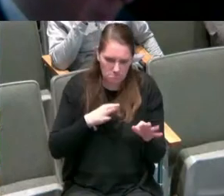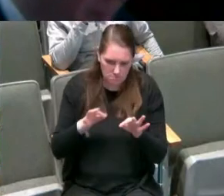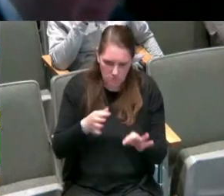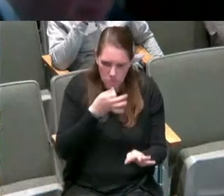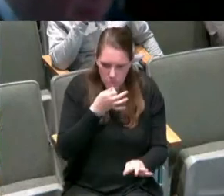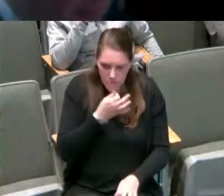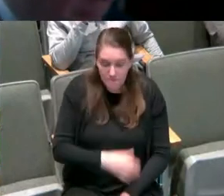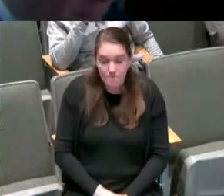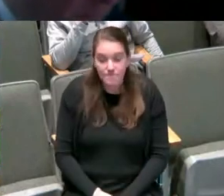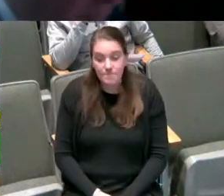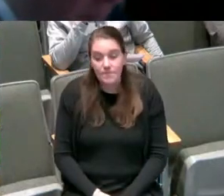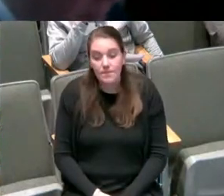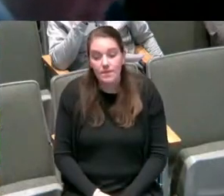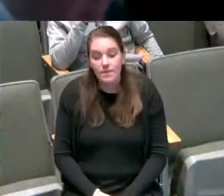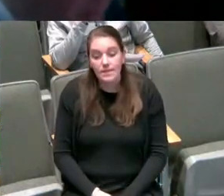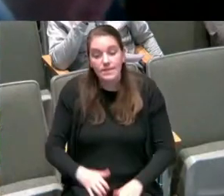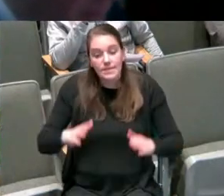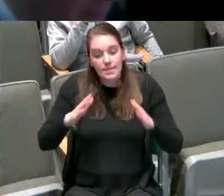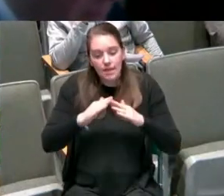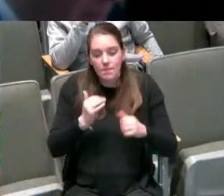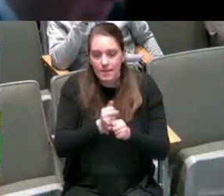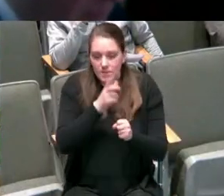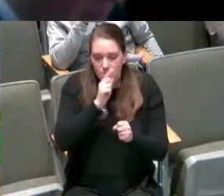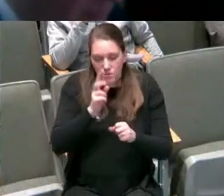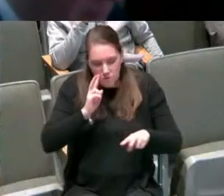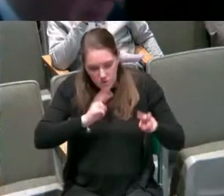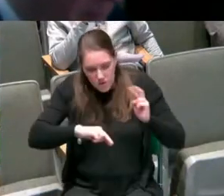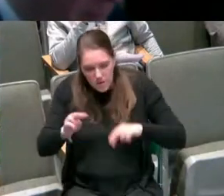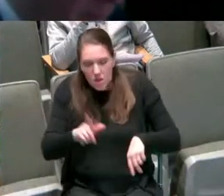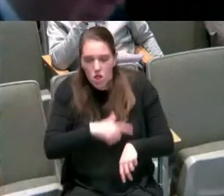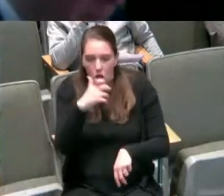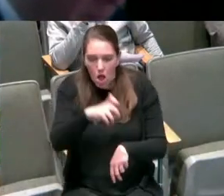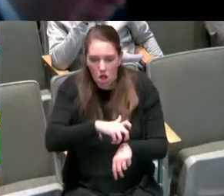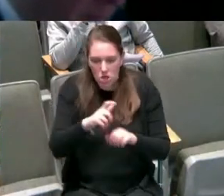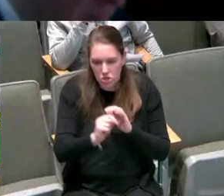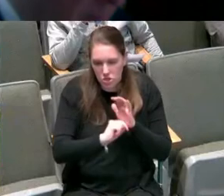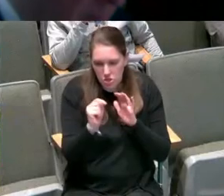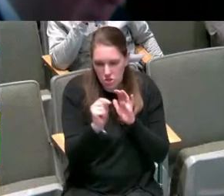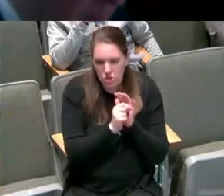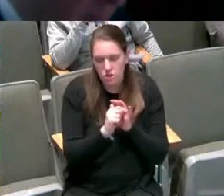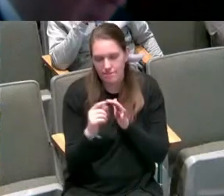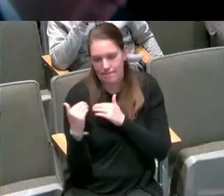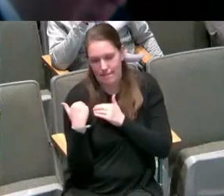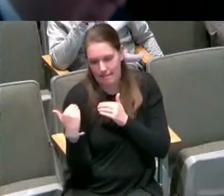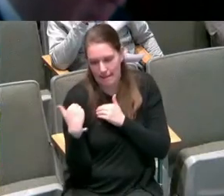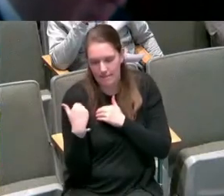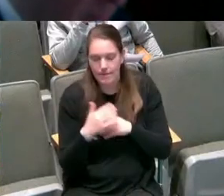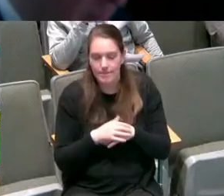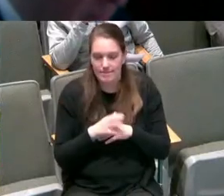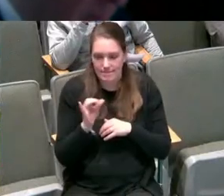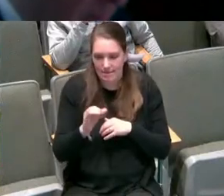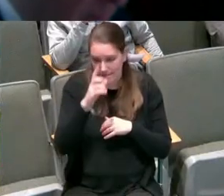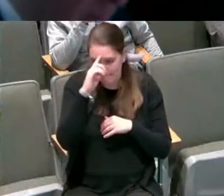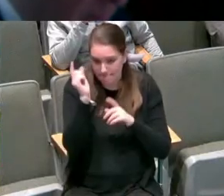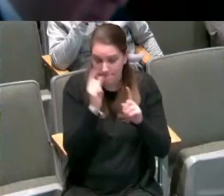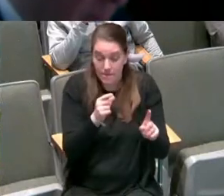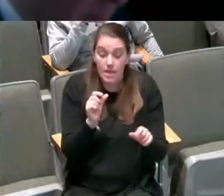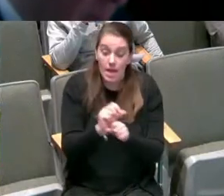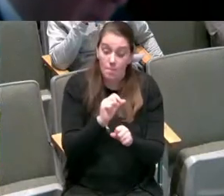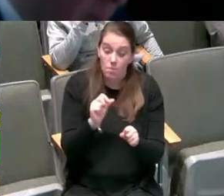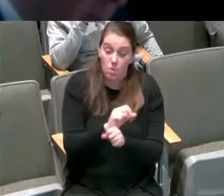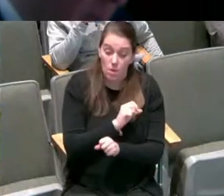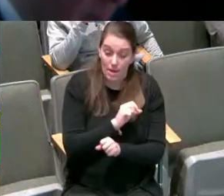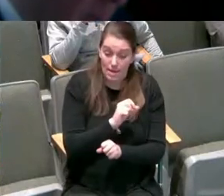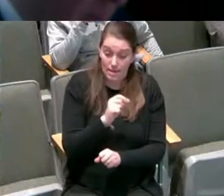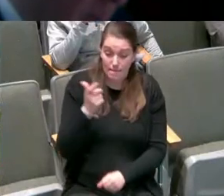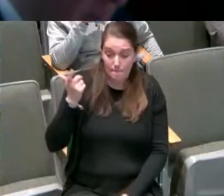progress on funding long-term liabilities which has been a long-standing goal hopkinton's public employee pension is tracking to be fully